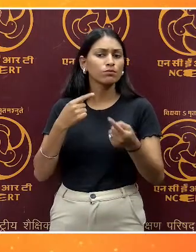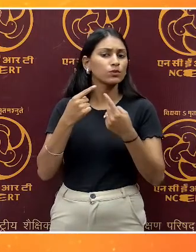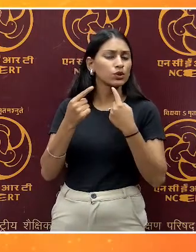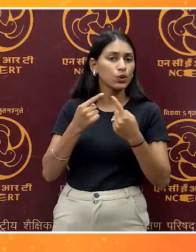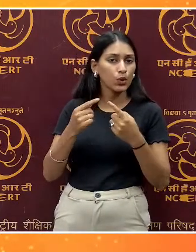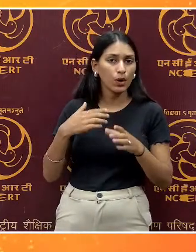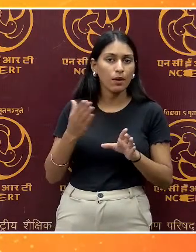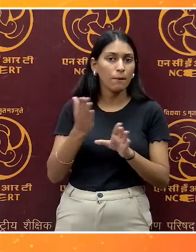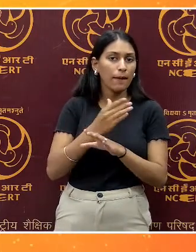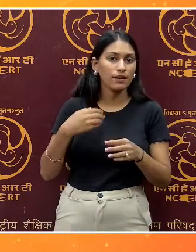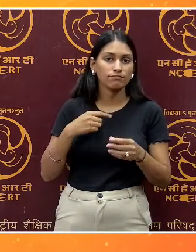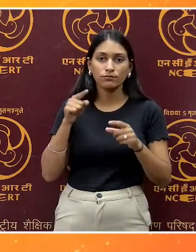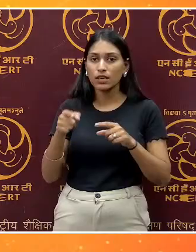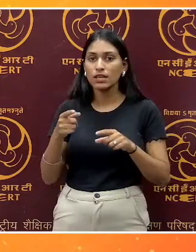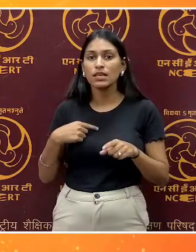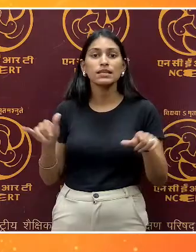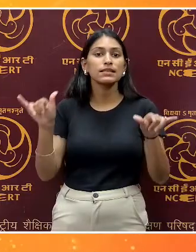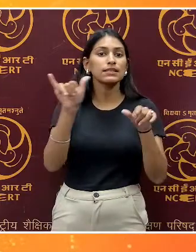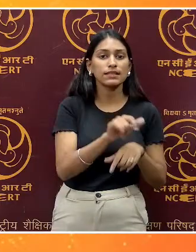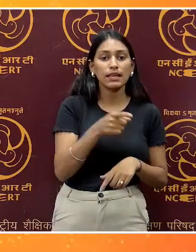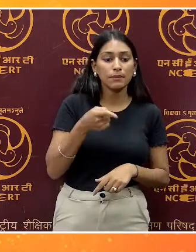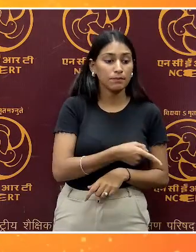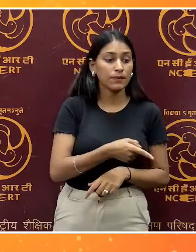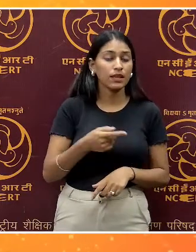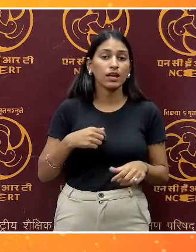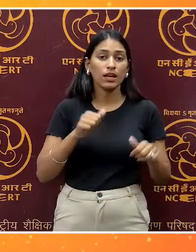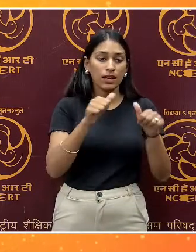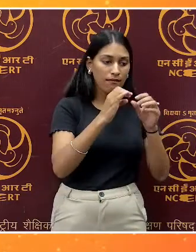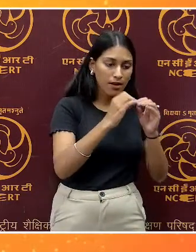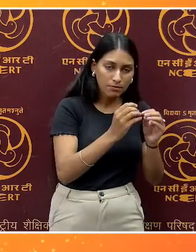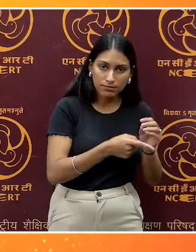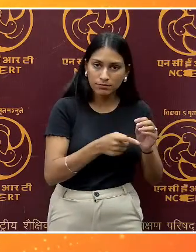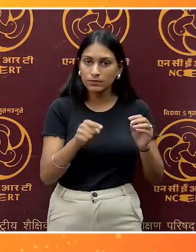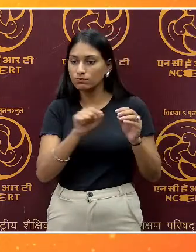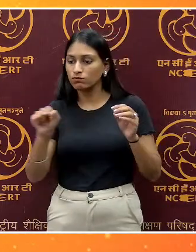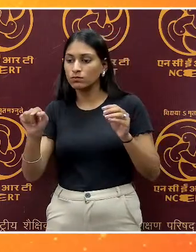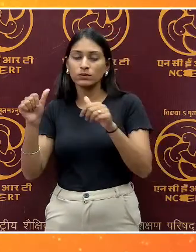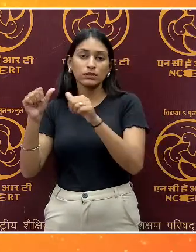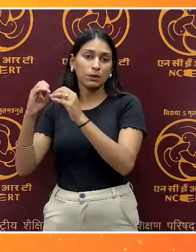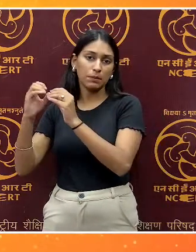in detail, others are similar and they lead us to same result.